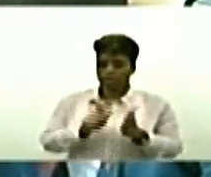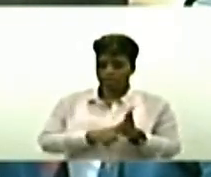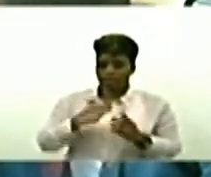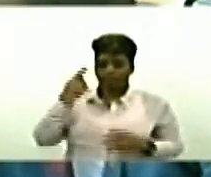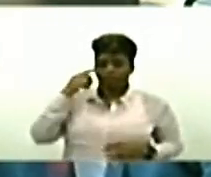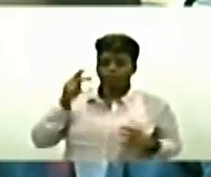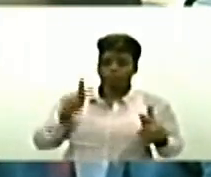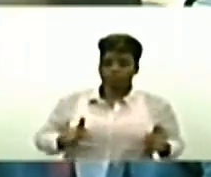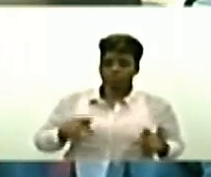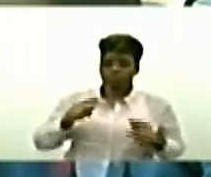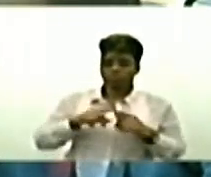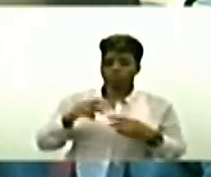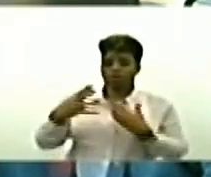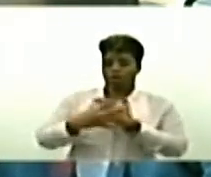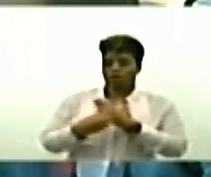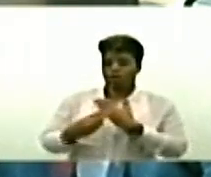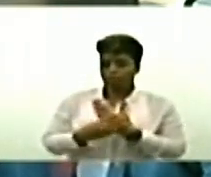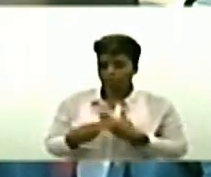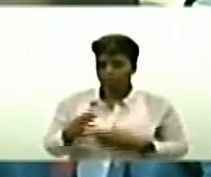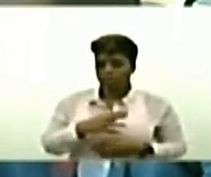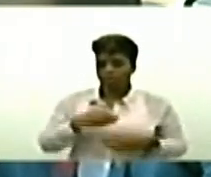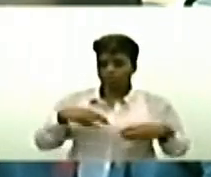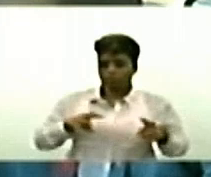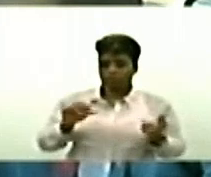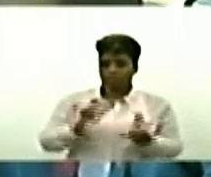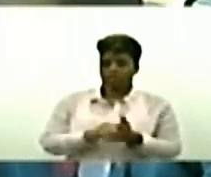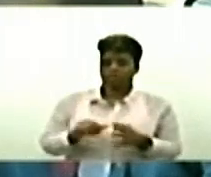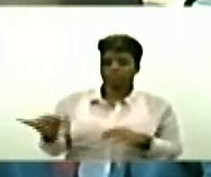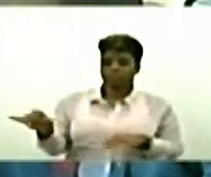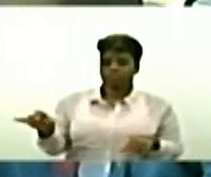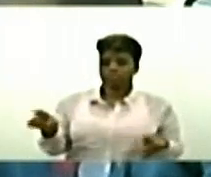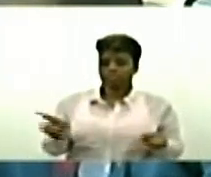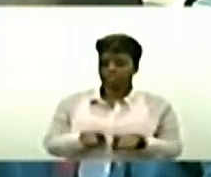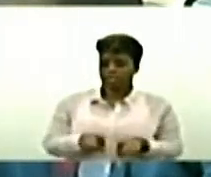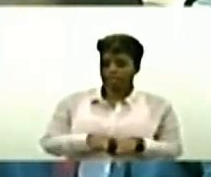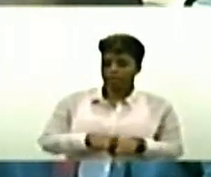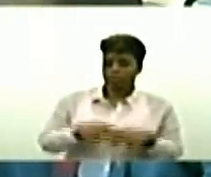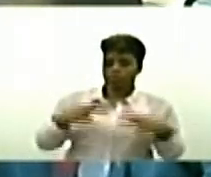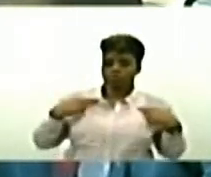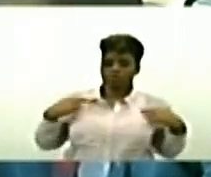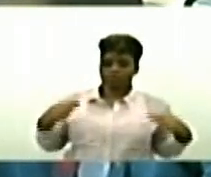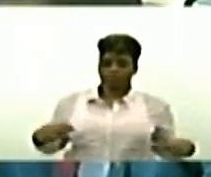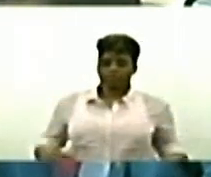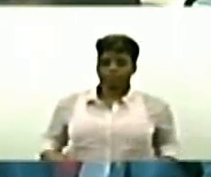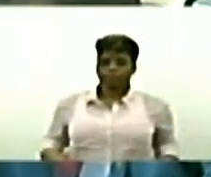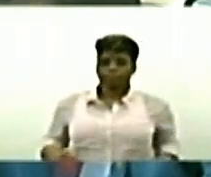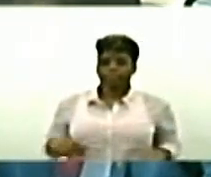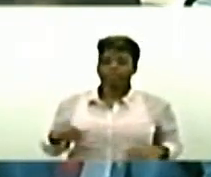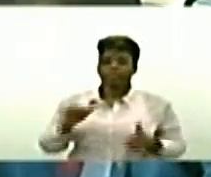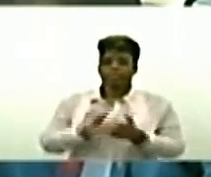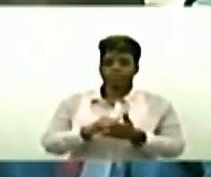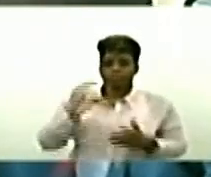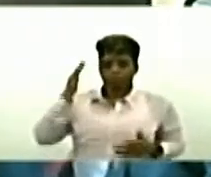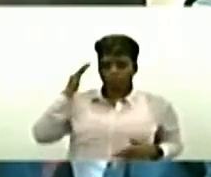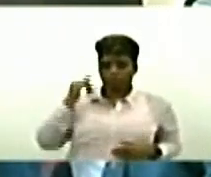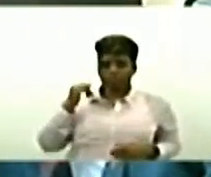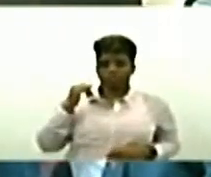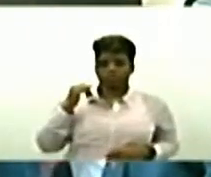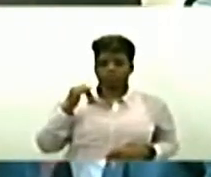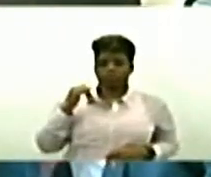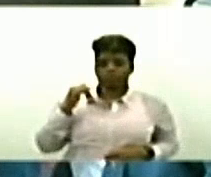impersonate and to wear such outfit. So hence the reason why it is contained within the